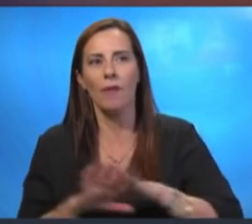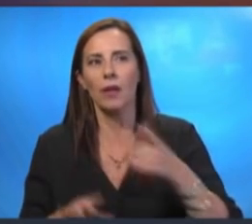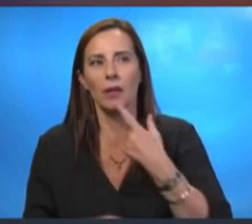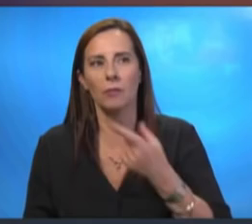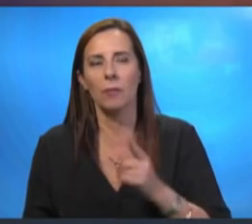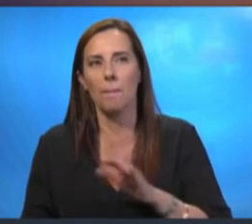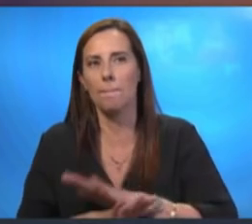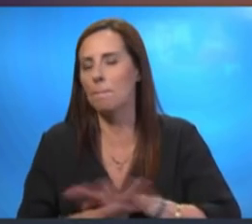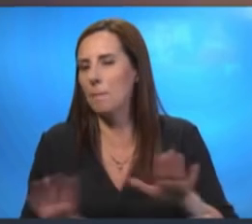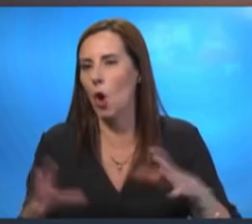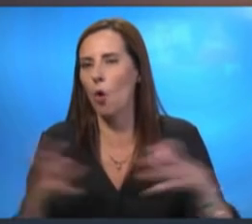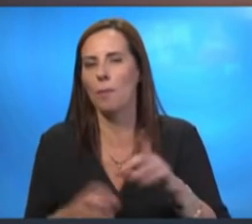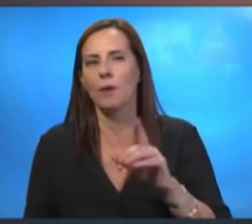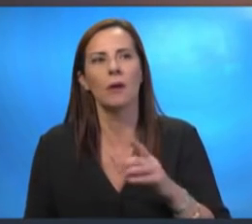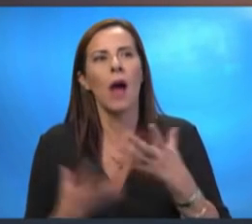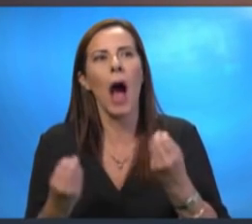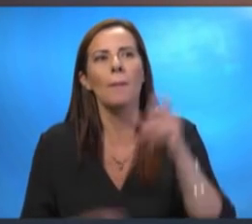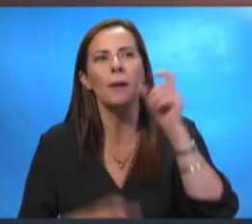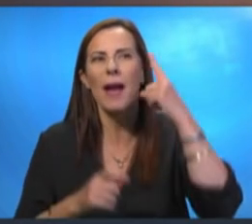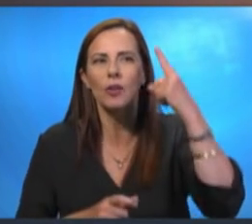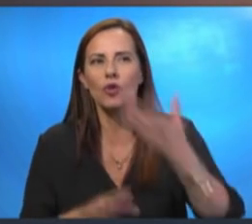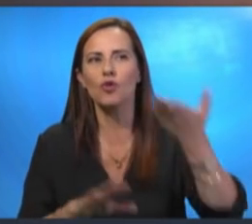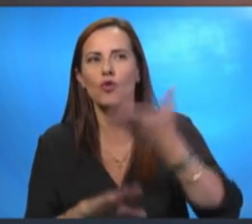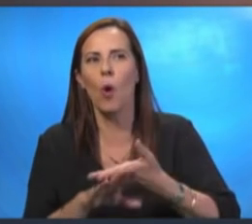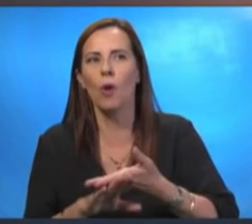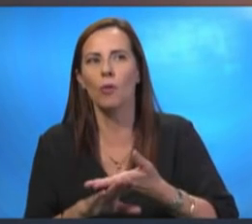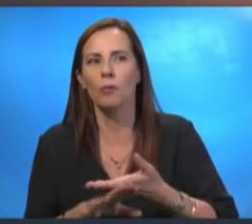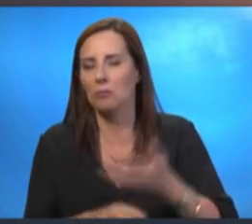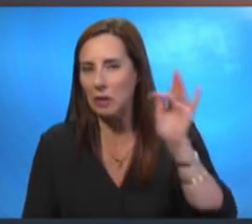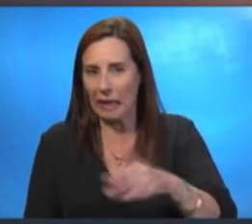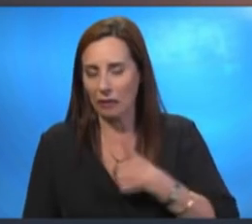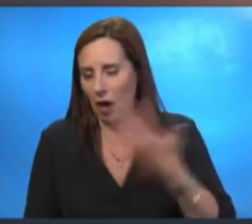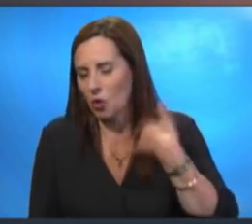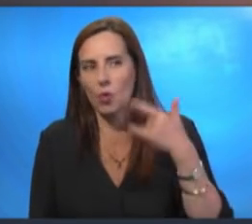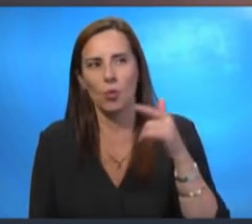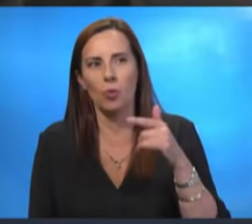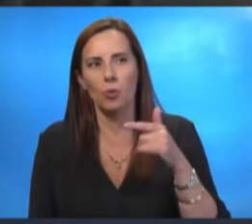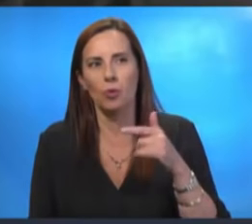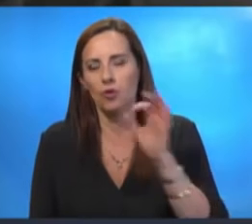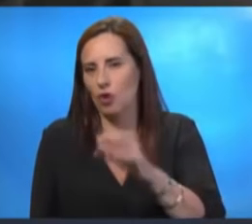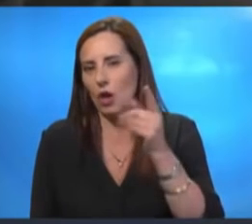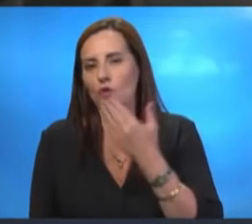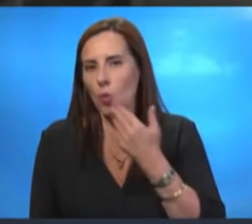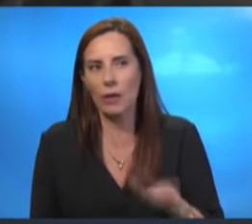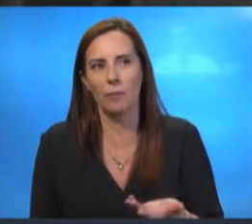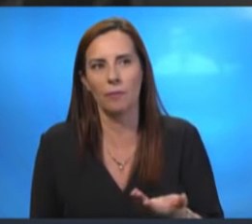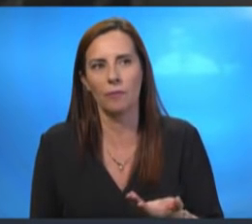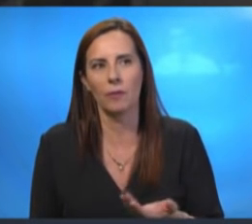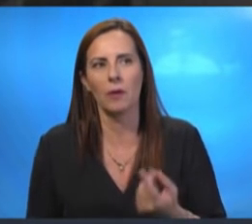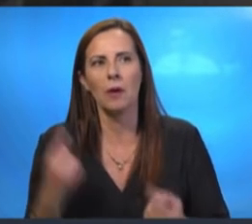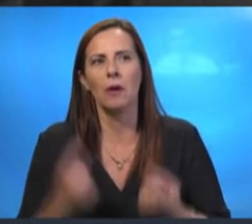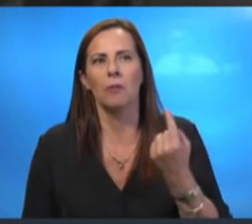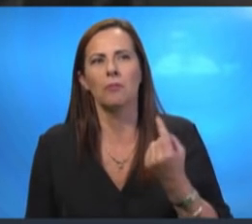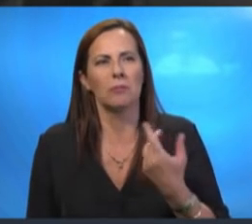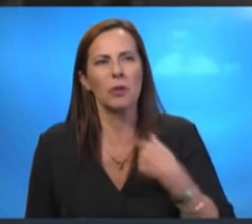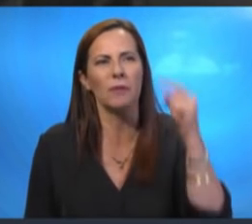views because many of those views that came against me were by Jewish people. Woke up to the Jewish question and